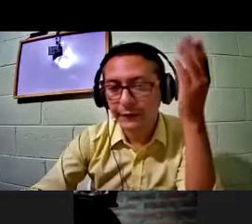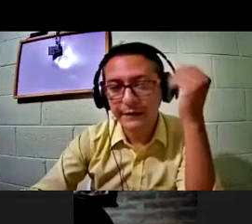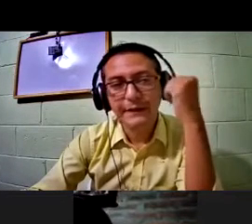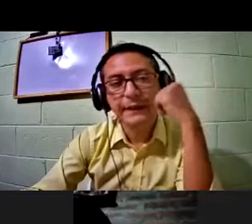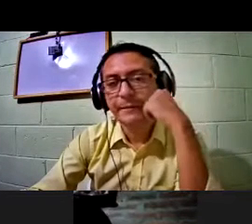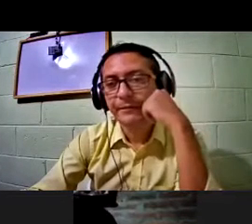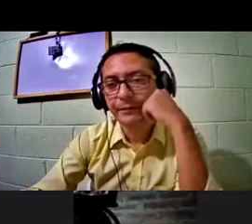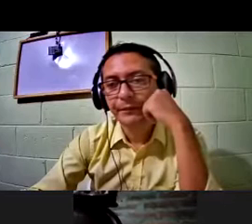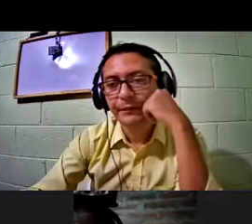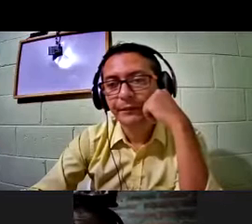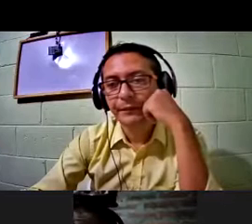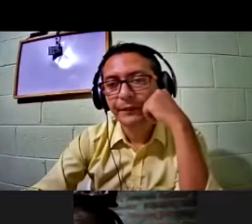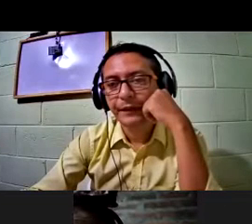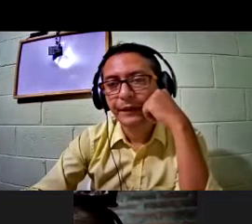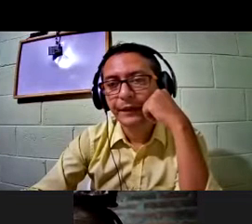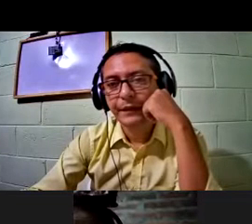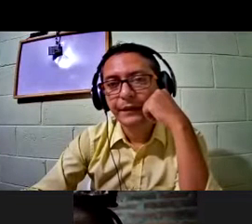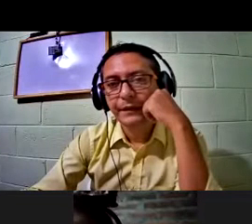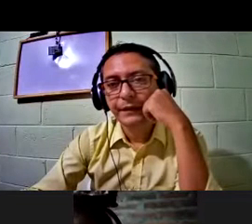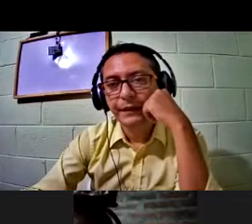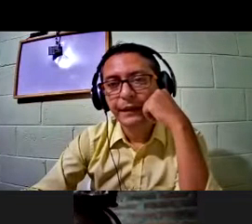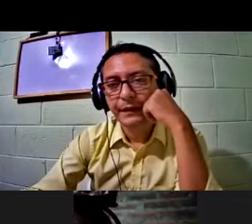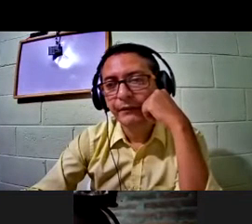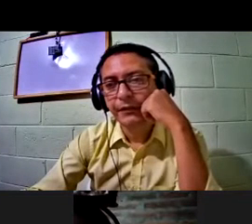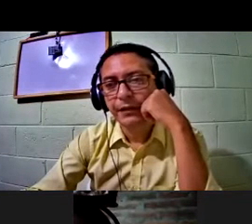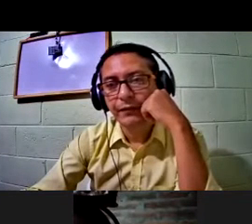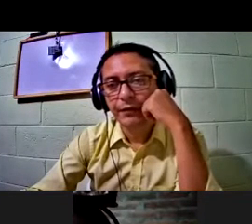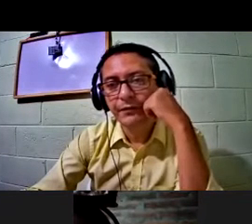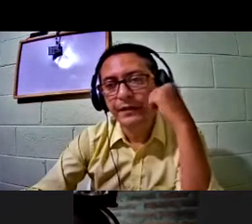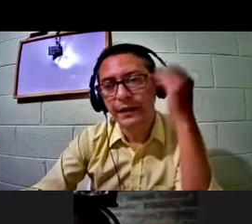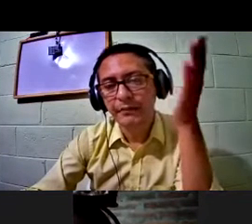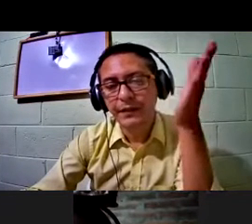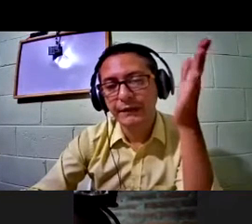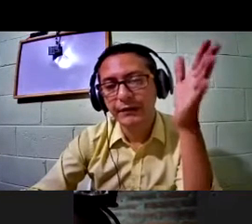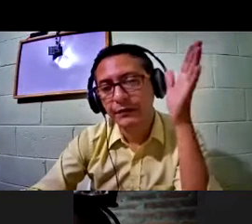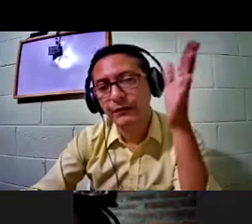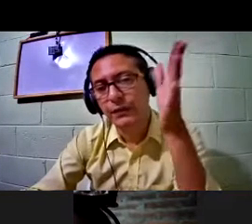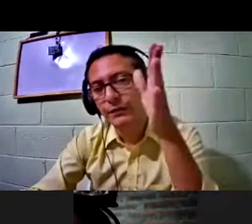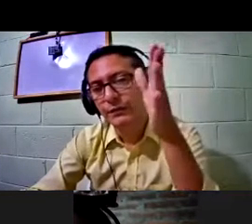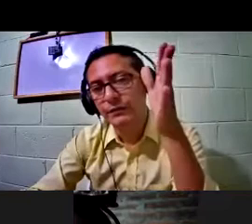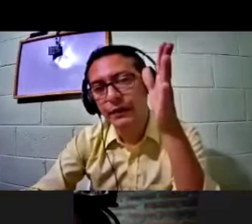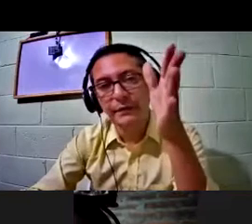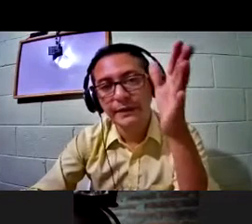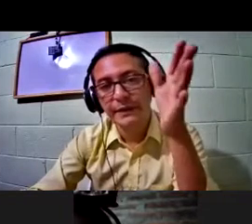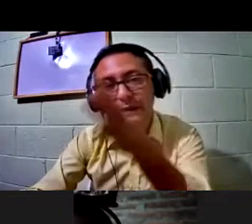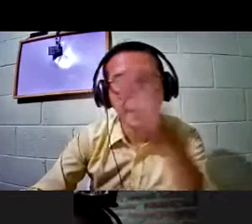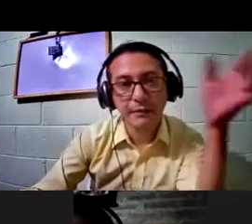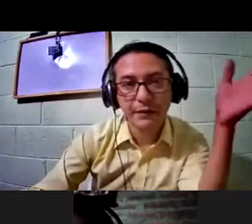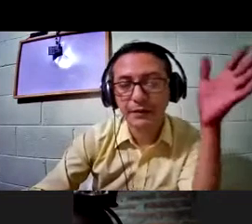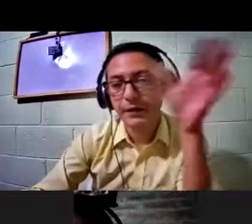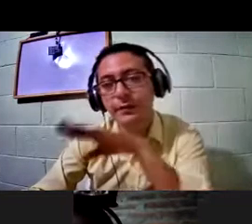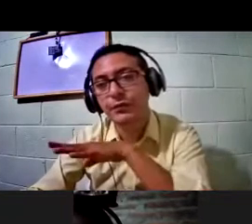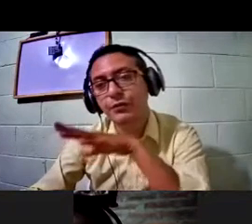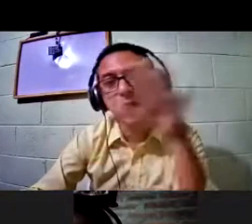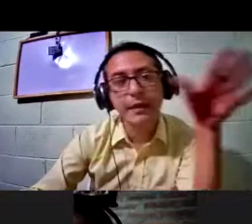you, Felicita. You're welcome. Yeah, for some of us, was a little bit difficult. The ones who live in San